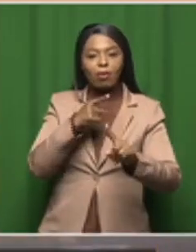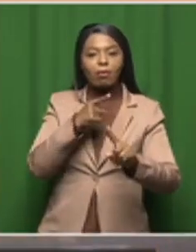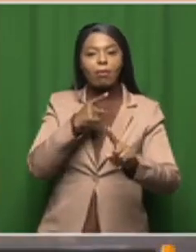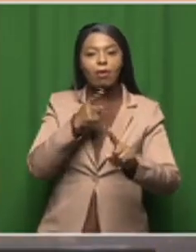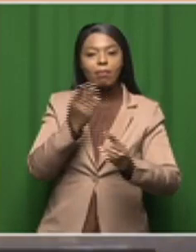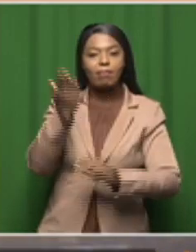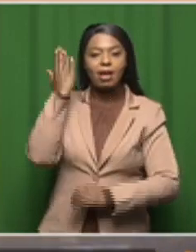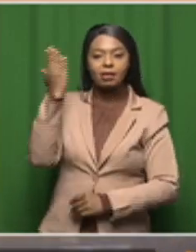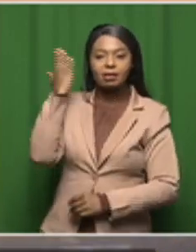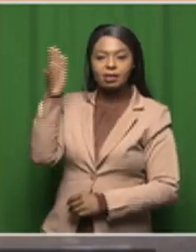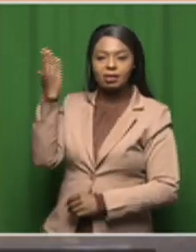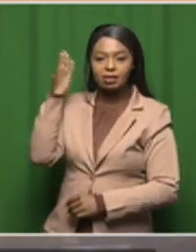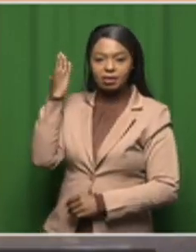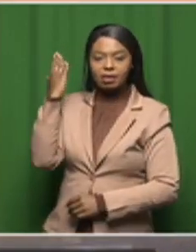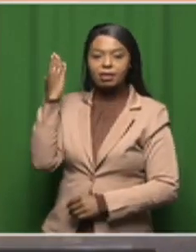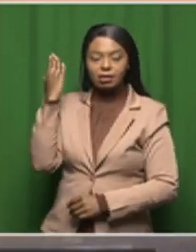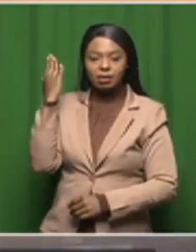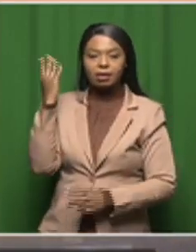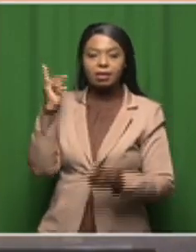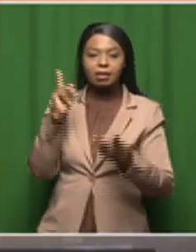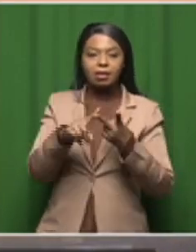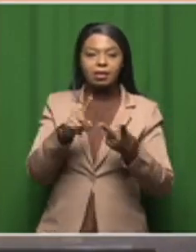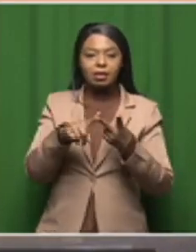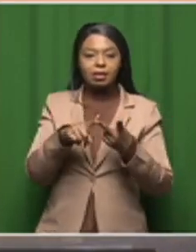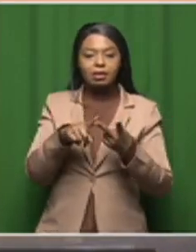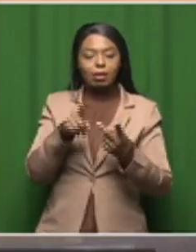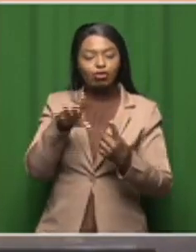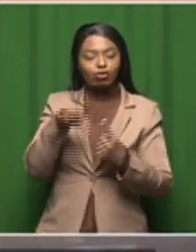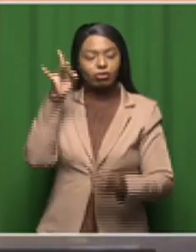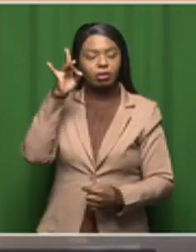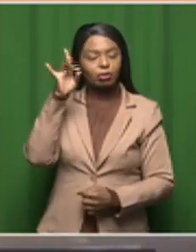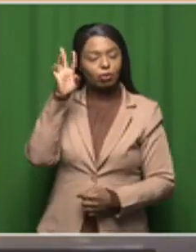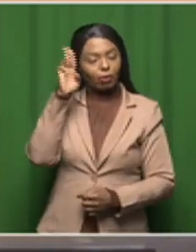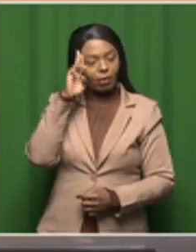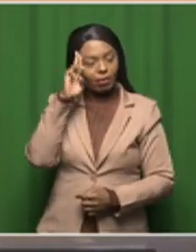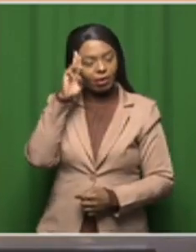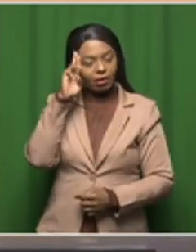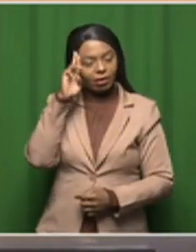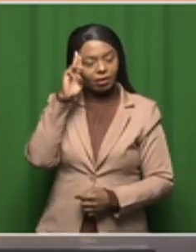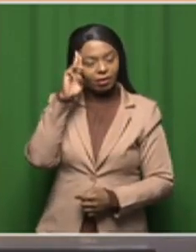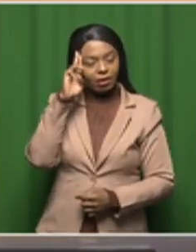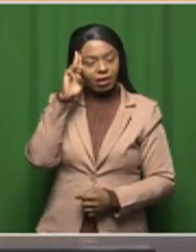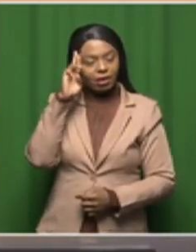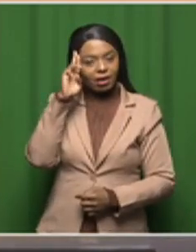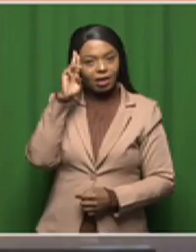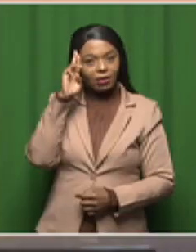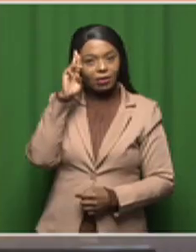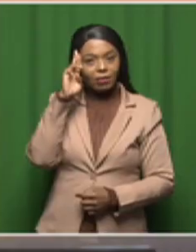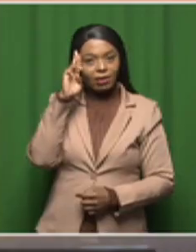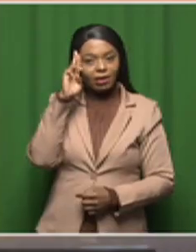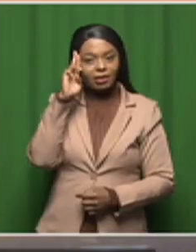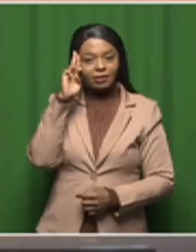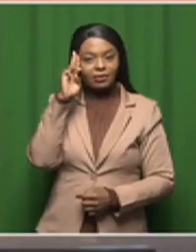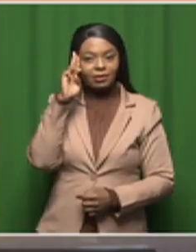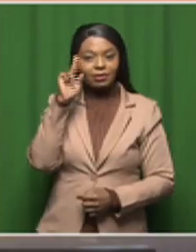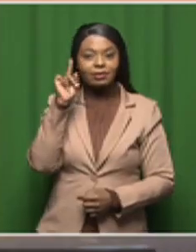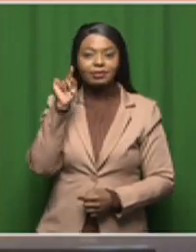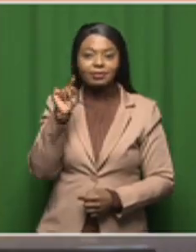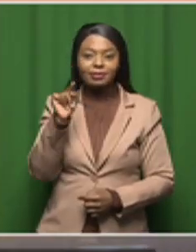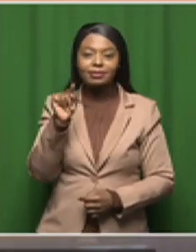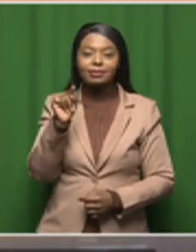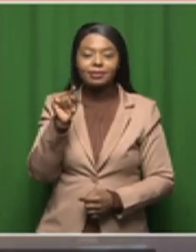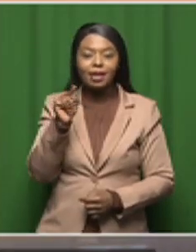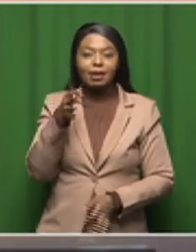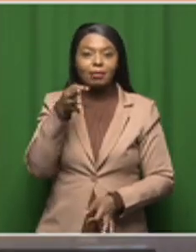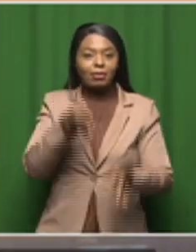from works that I'm choosing to remember, and elements of the past and the